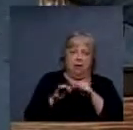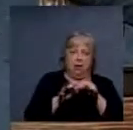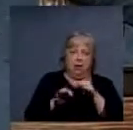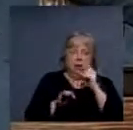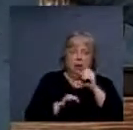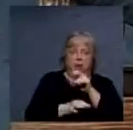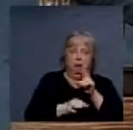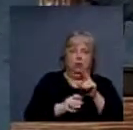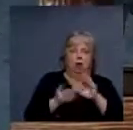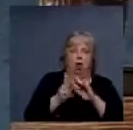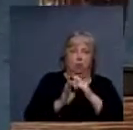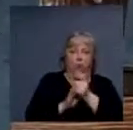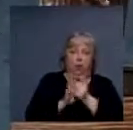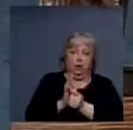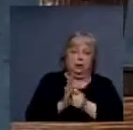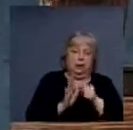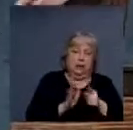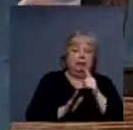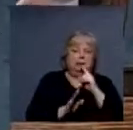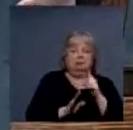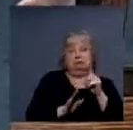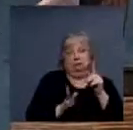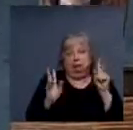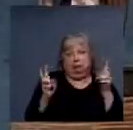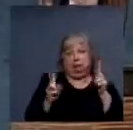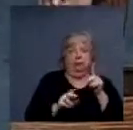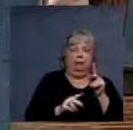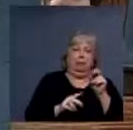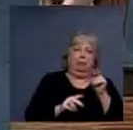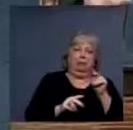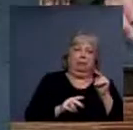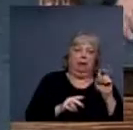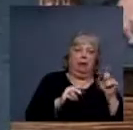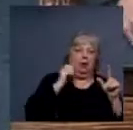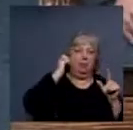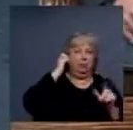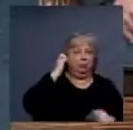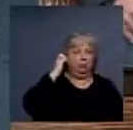Little Rock ordinances, it is, for all intents and purposes, a kennel.